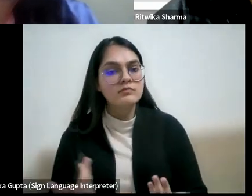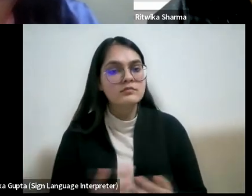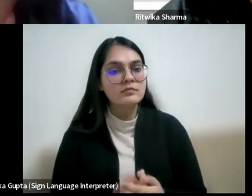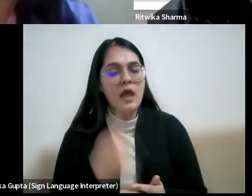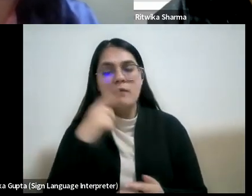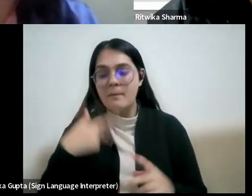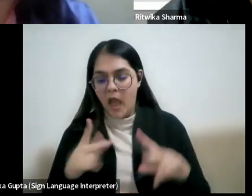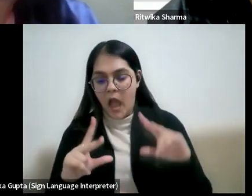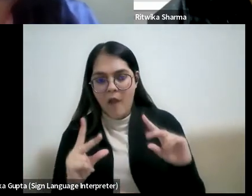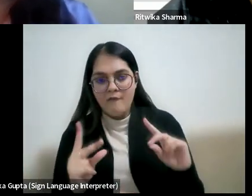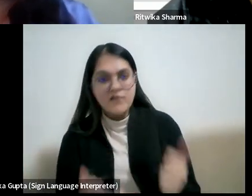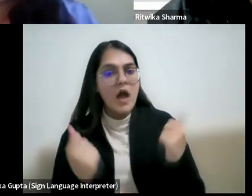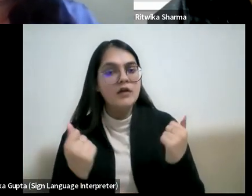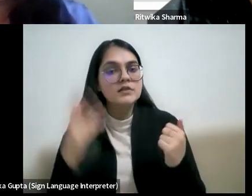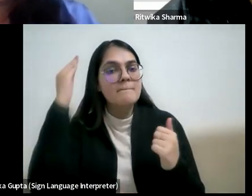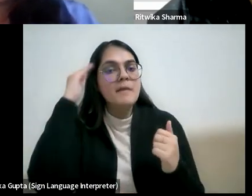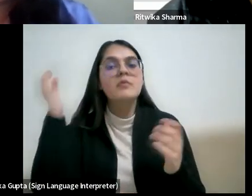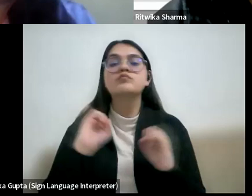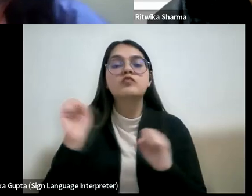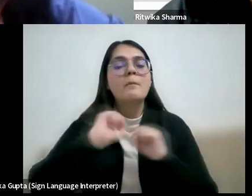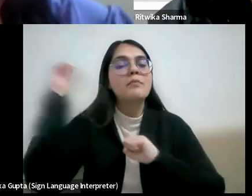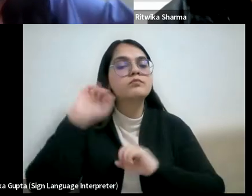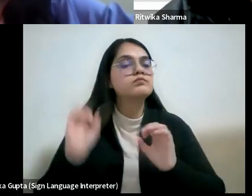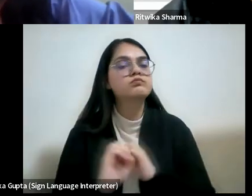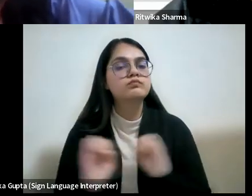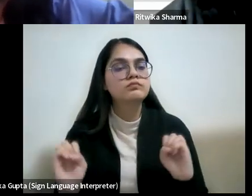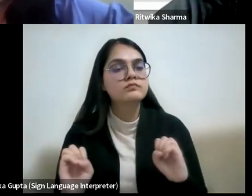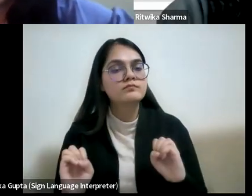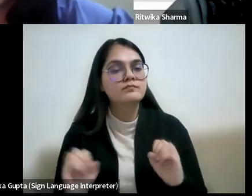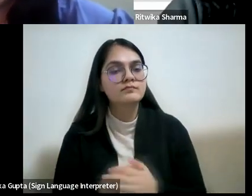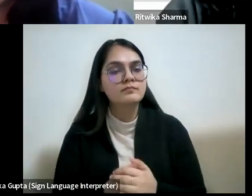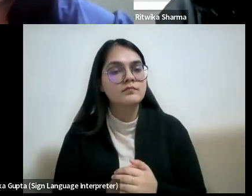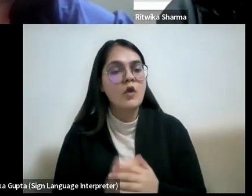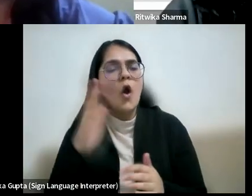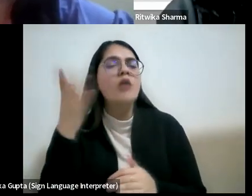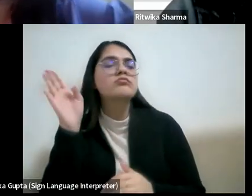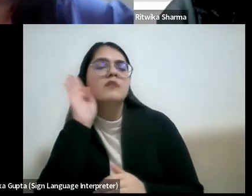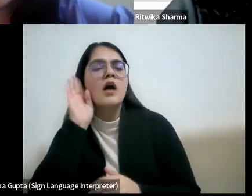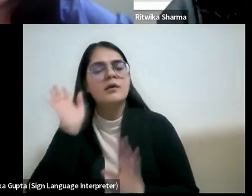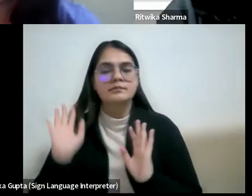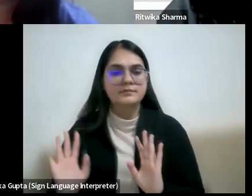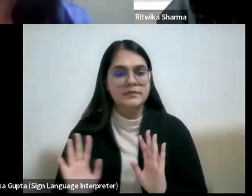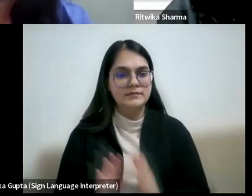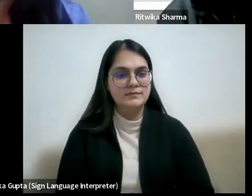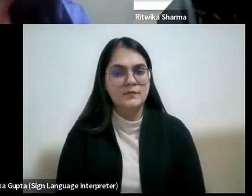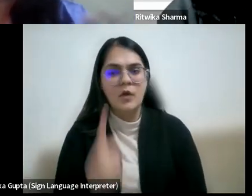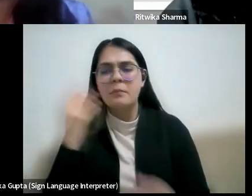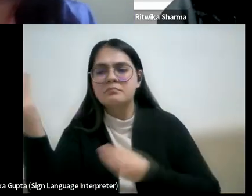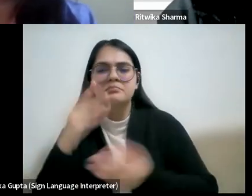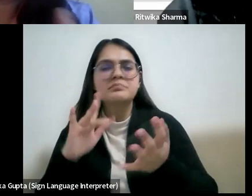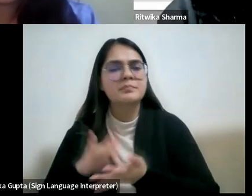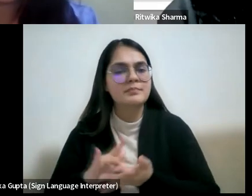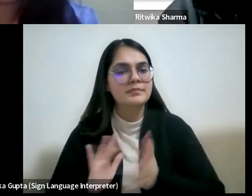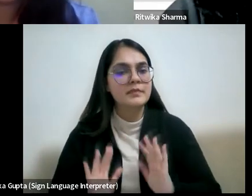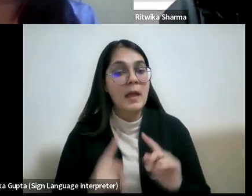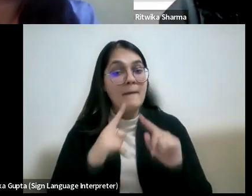immediate memory of a riot other than what they must have heard from other side and nearby places, but